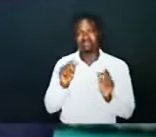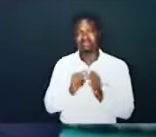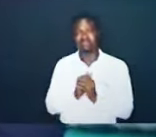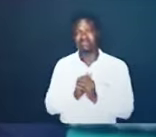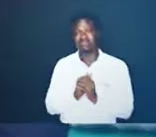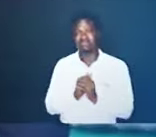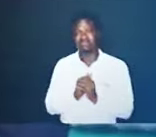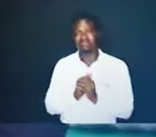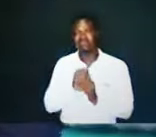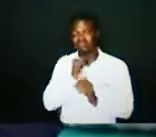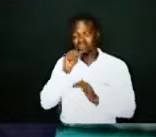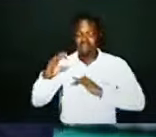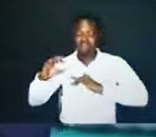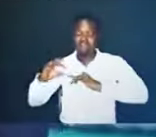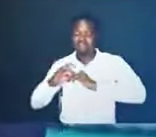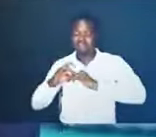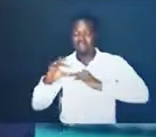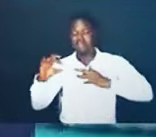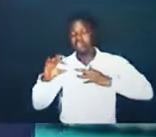No, it was not the ring.